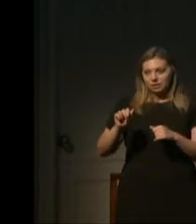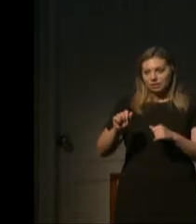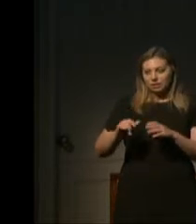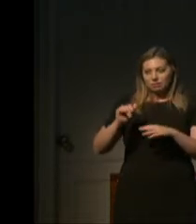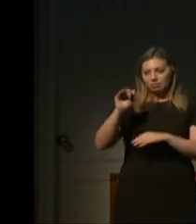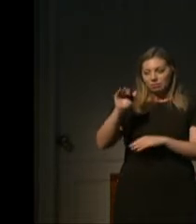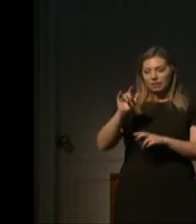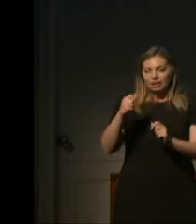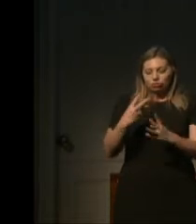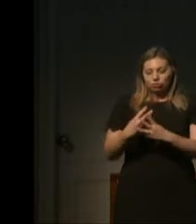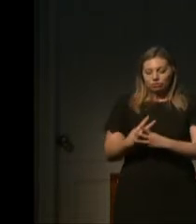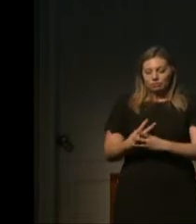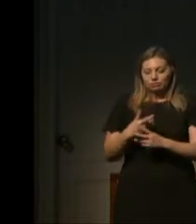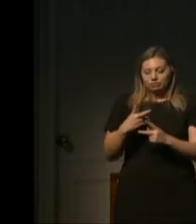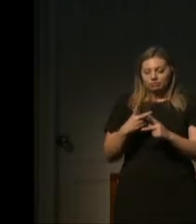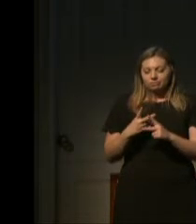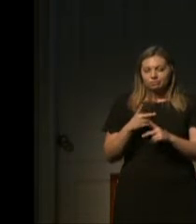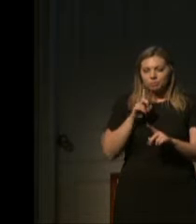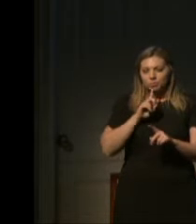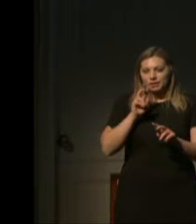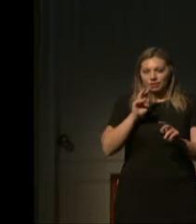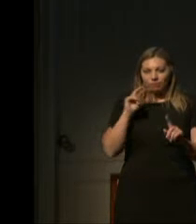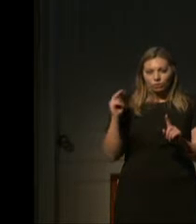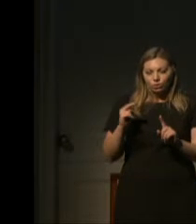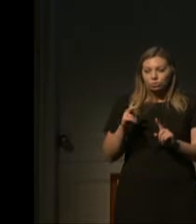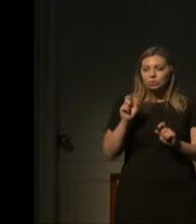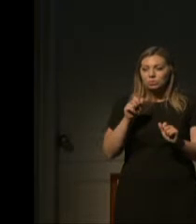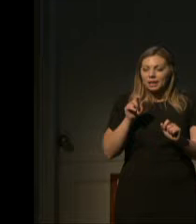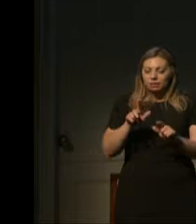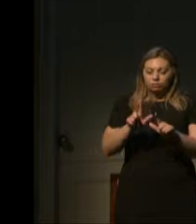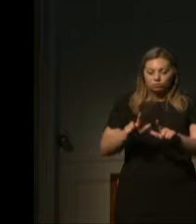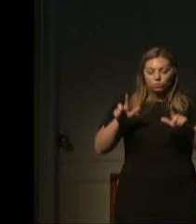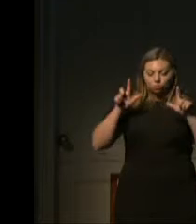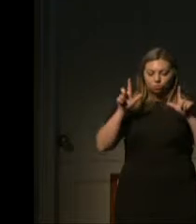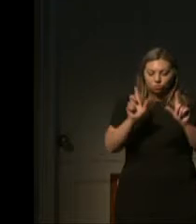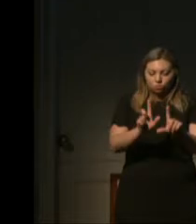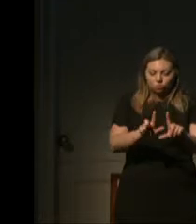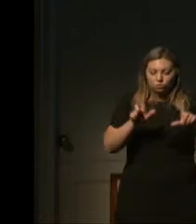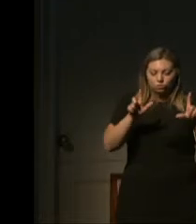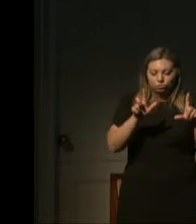filter this view. And you're able to zoom right in